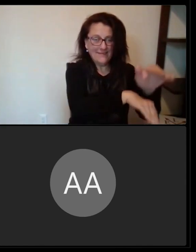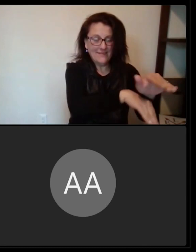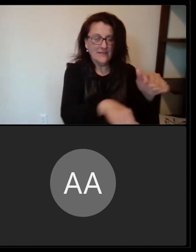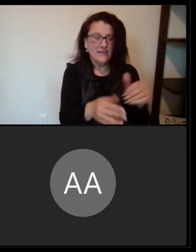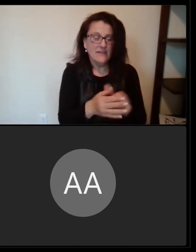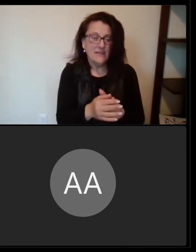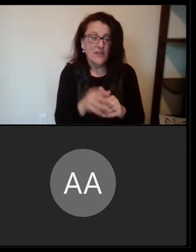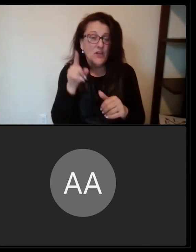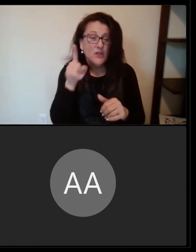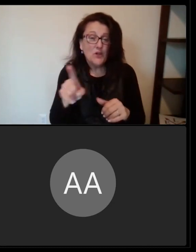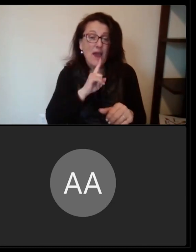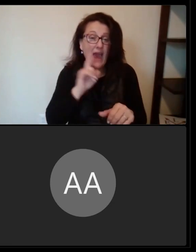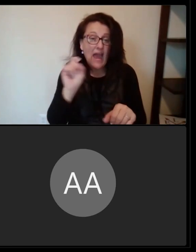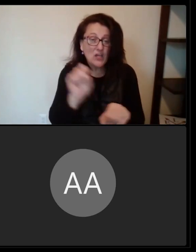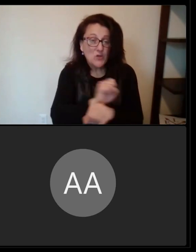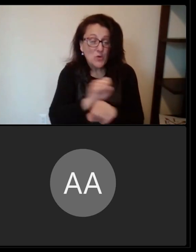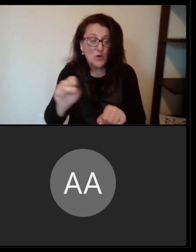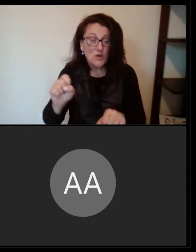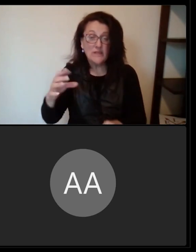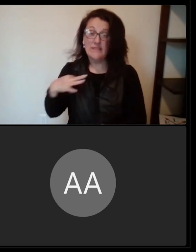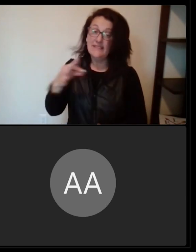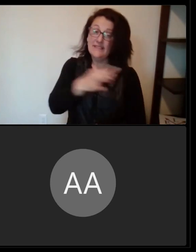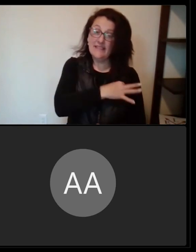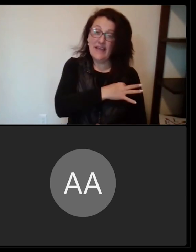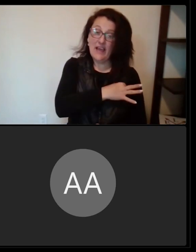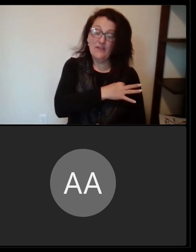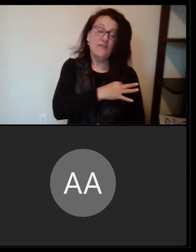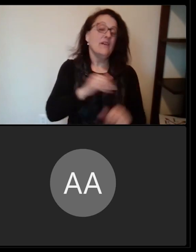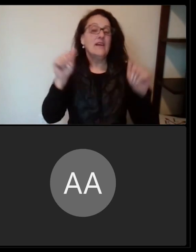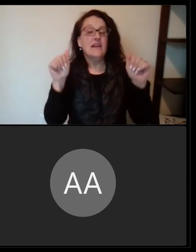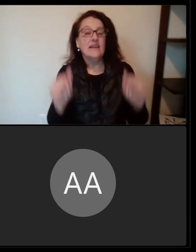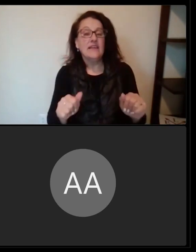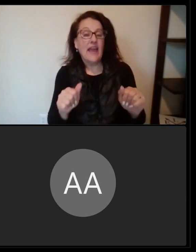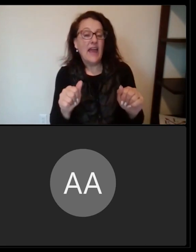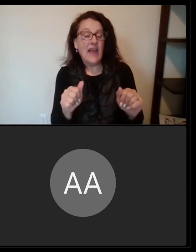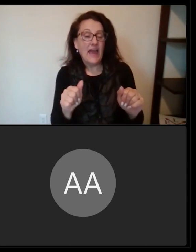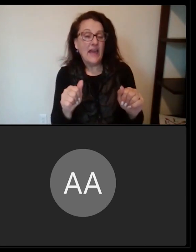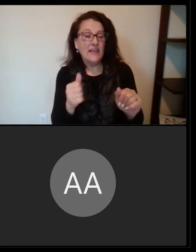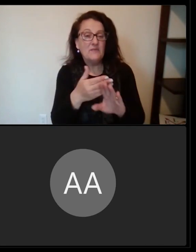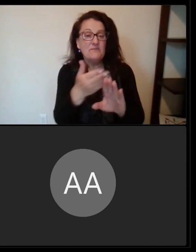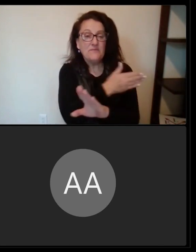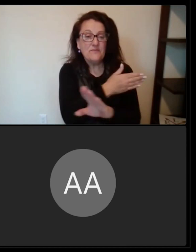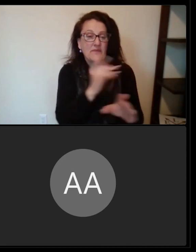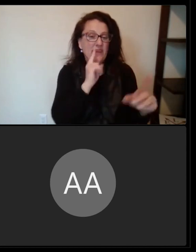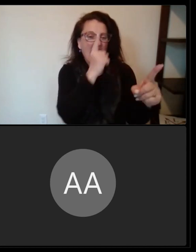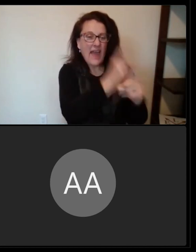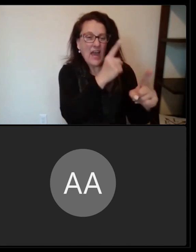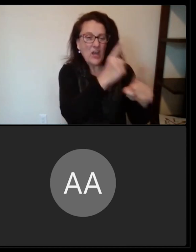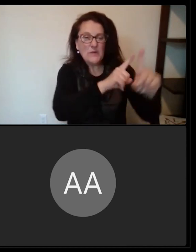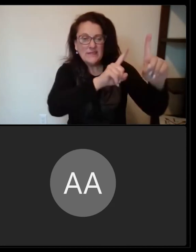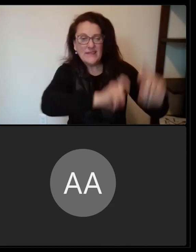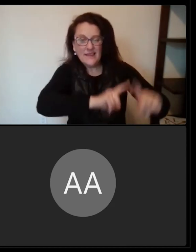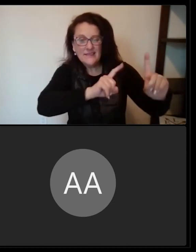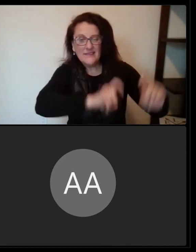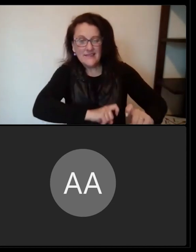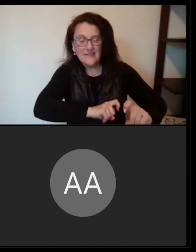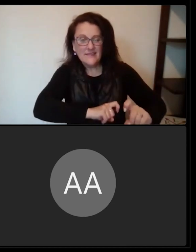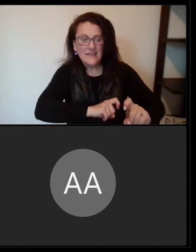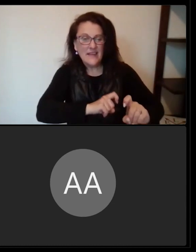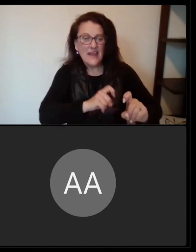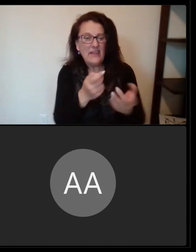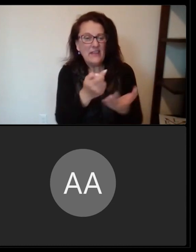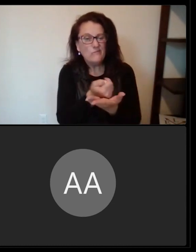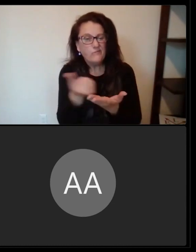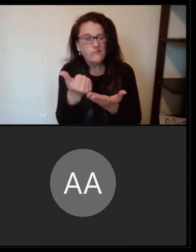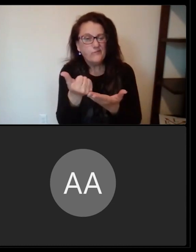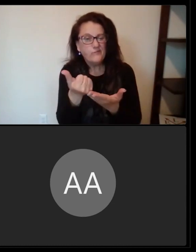Your actual administrative staff has the ability to perform pre-election logic and accuracy testing and then clear out those results so